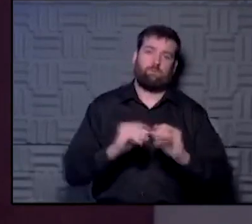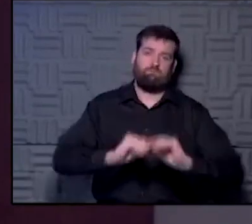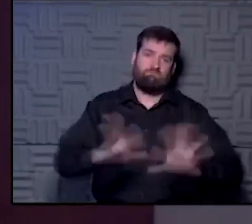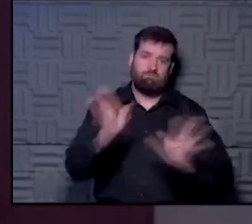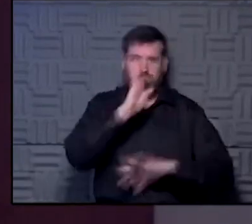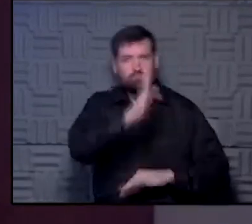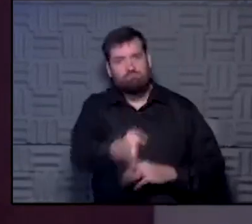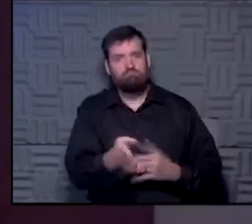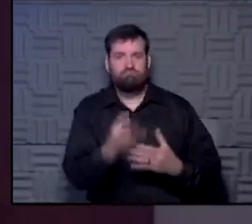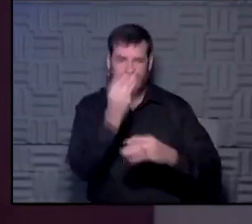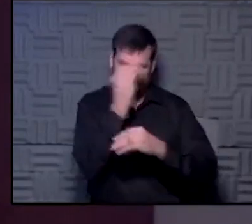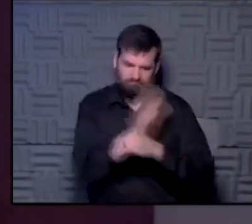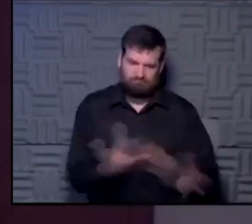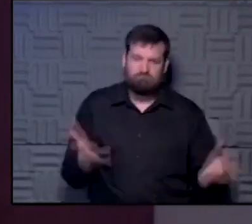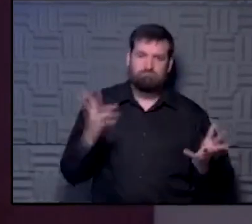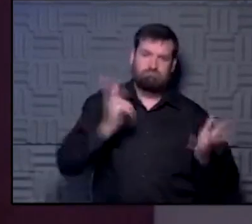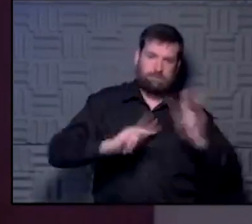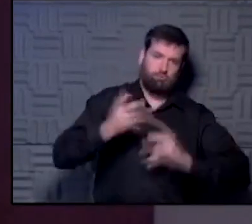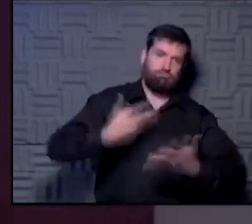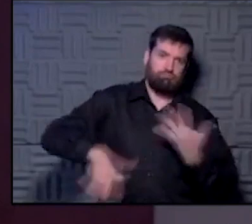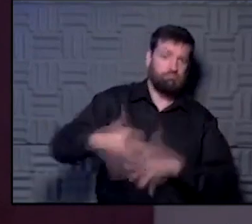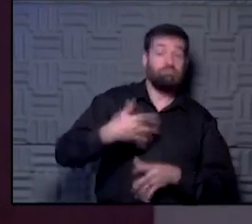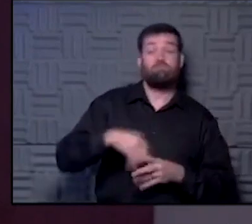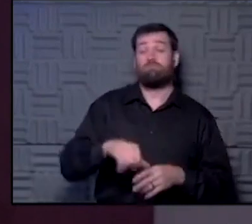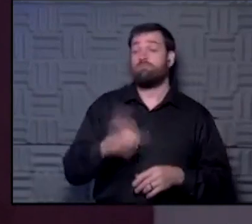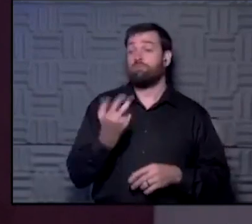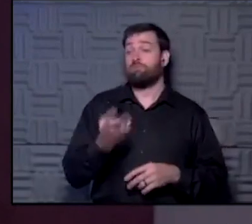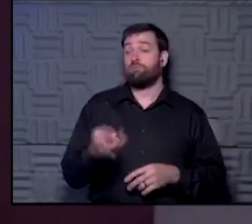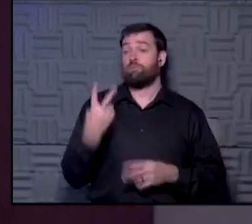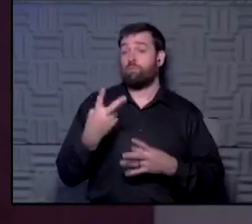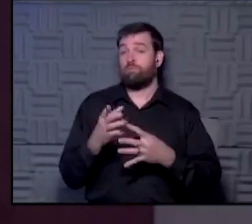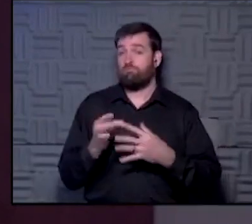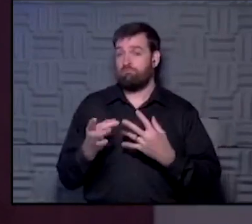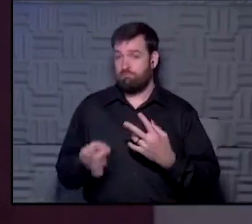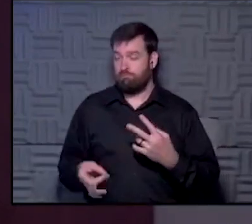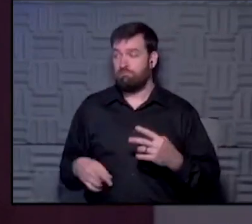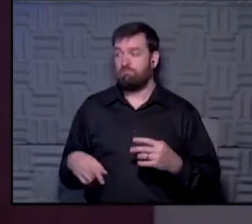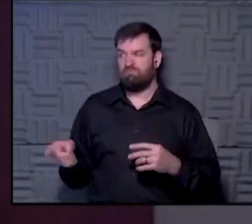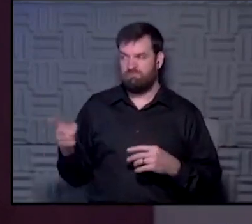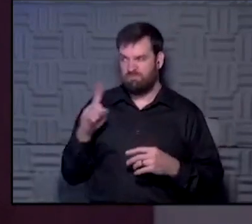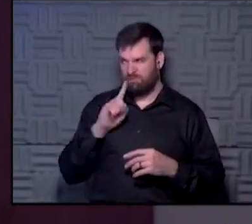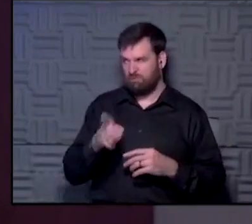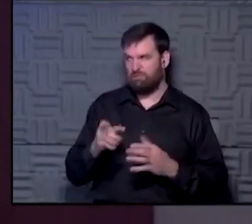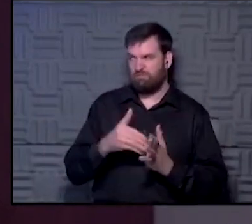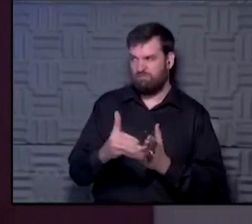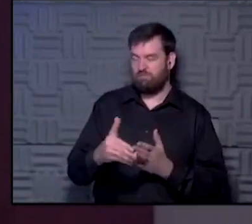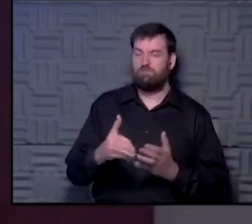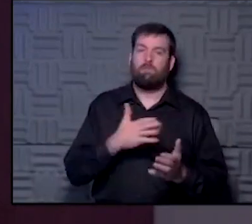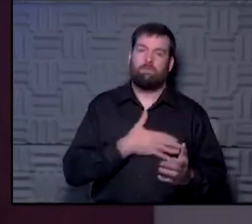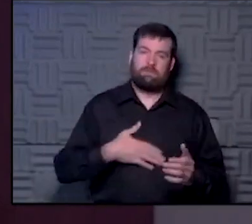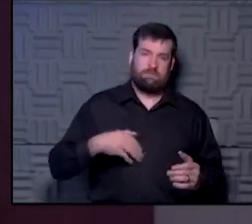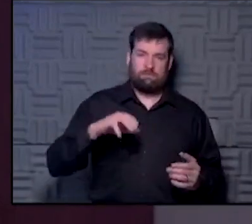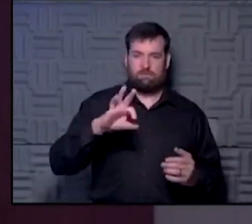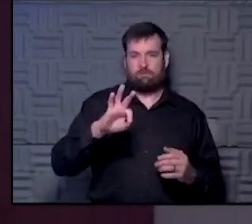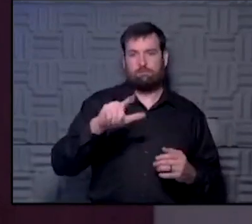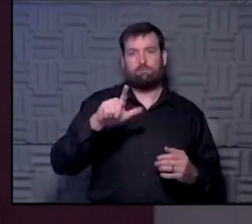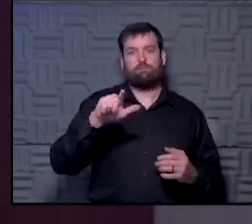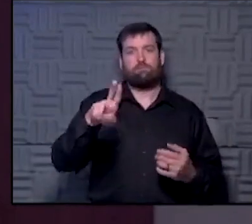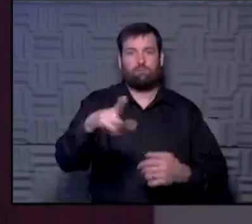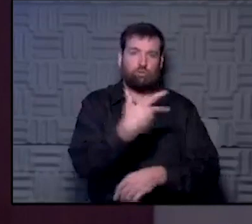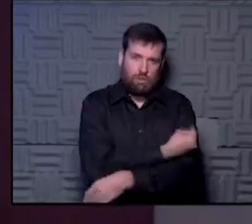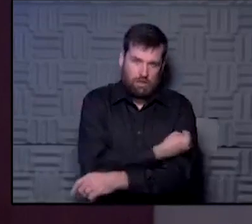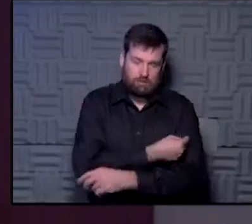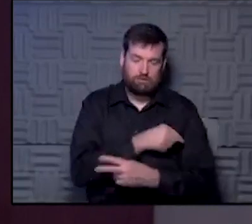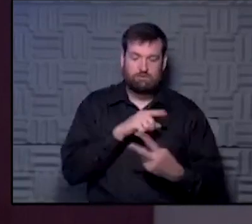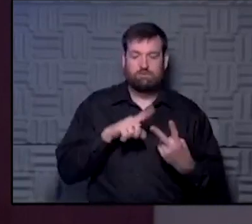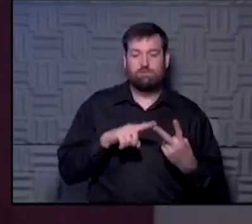you that you've tested positive. The other two quick plugs I would make, which I'm sure you guys talk about frequently, please get your flu shot. And